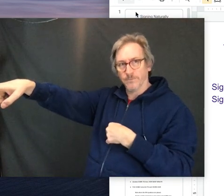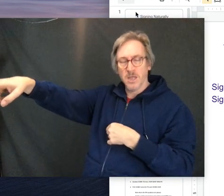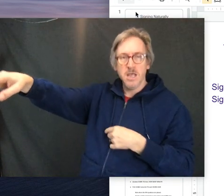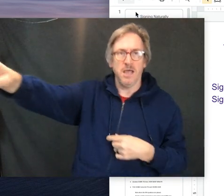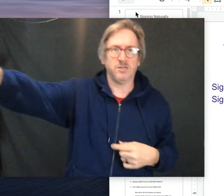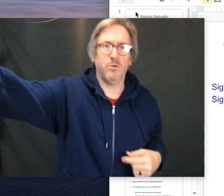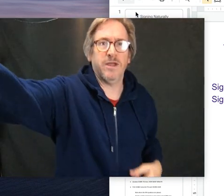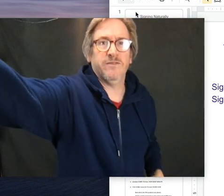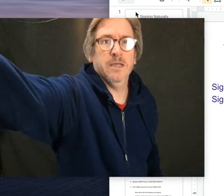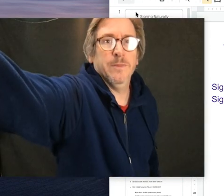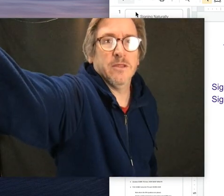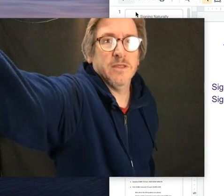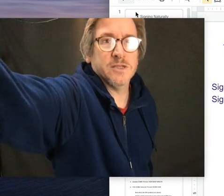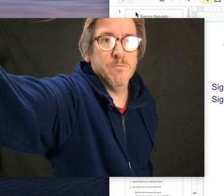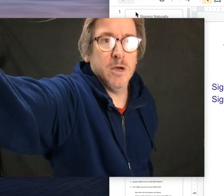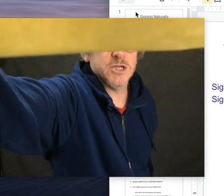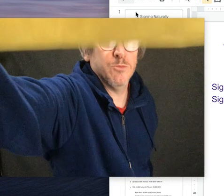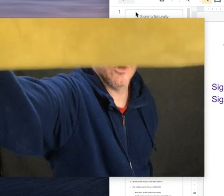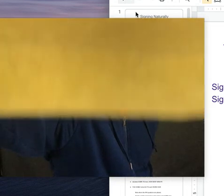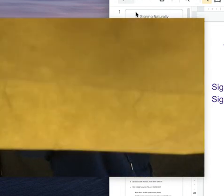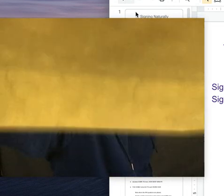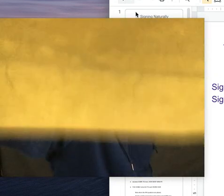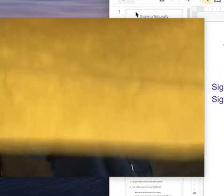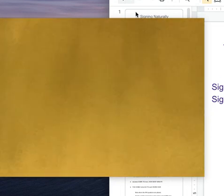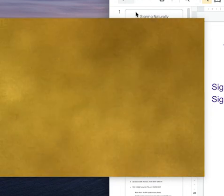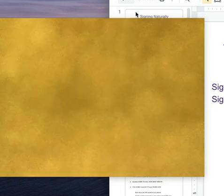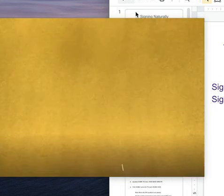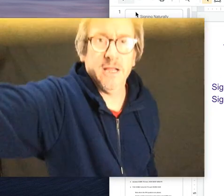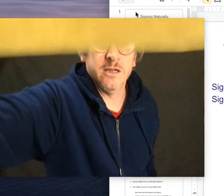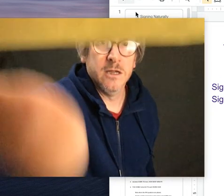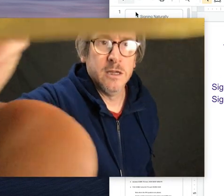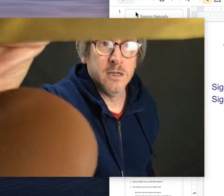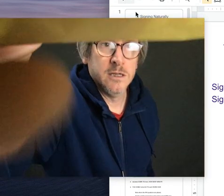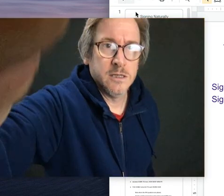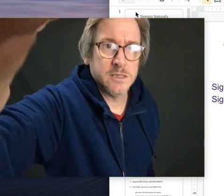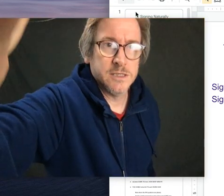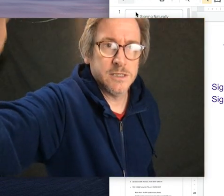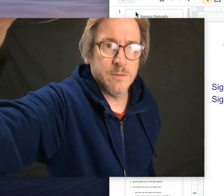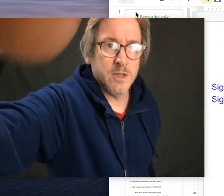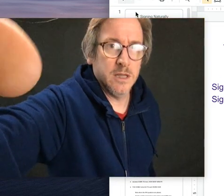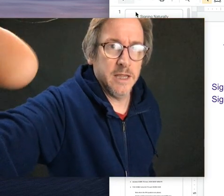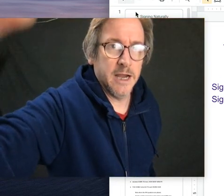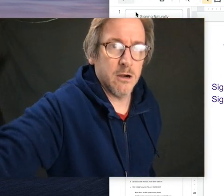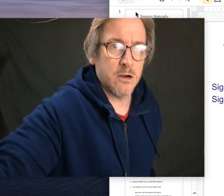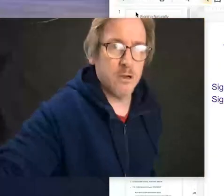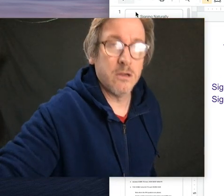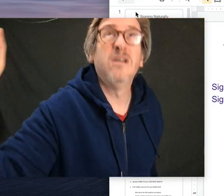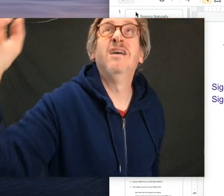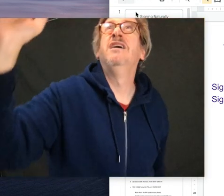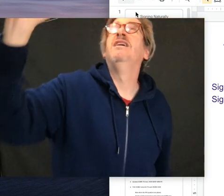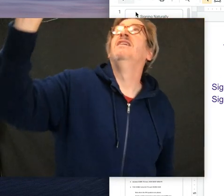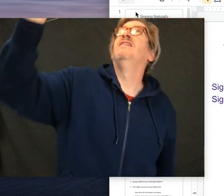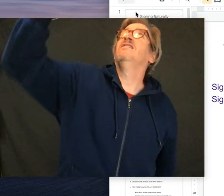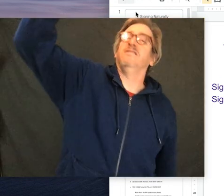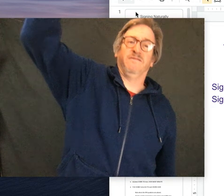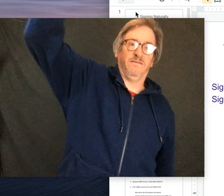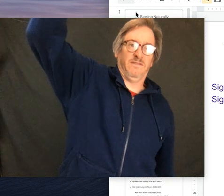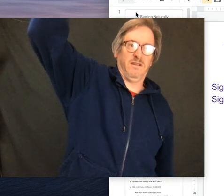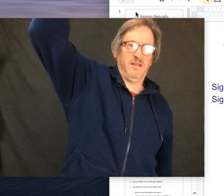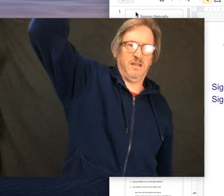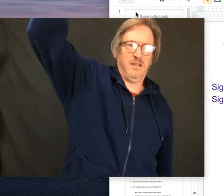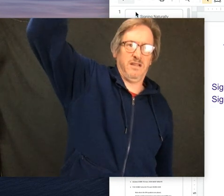here. And that's one way of keeping things much more clear. And I'm getting some glare